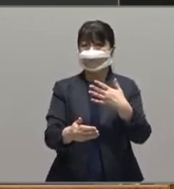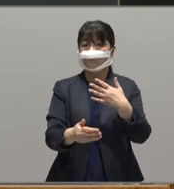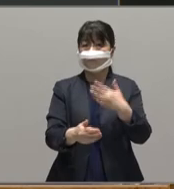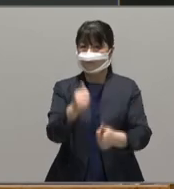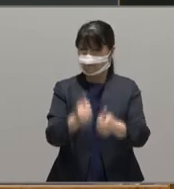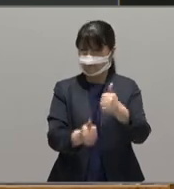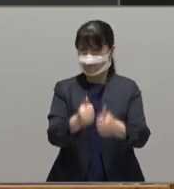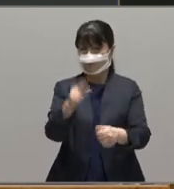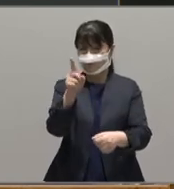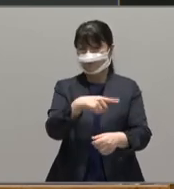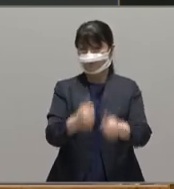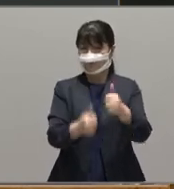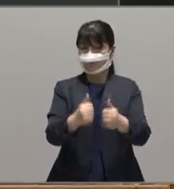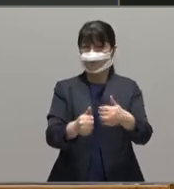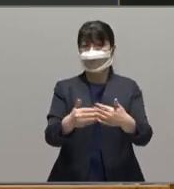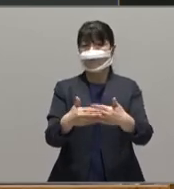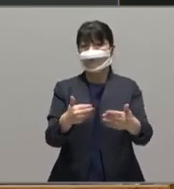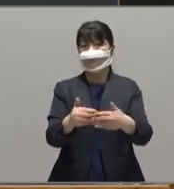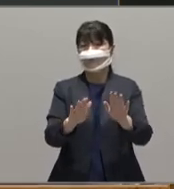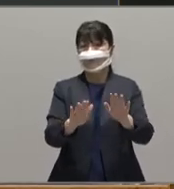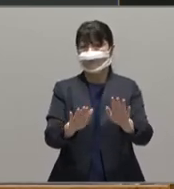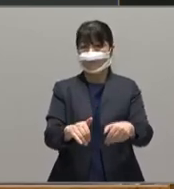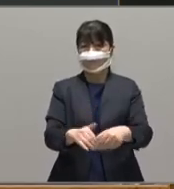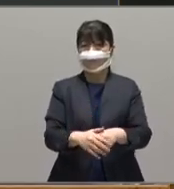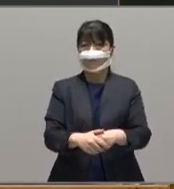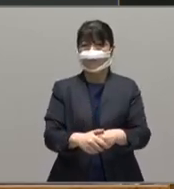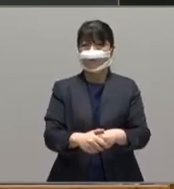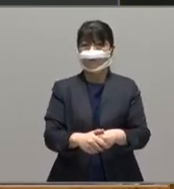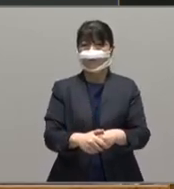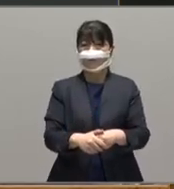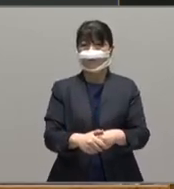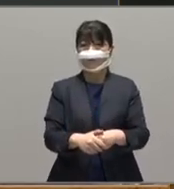experimentation. Another one that I conducted is an in vivo